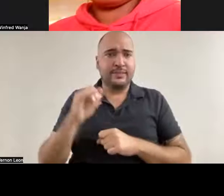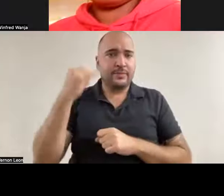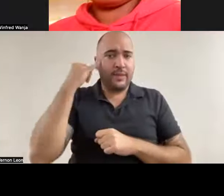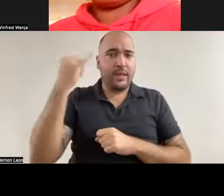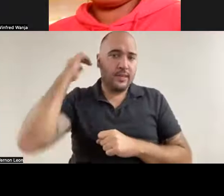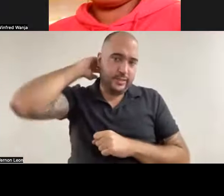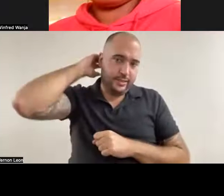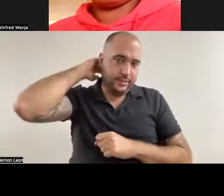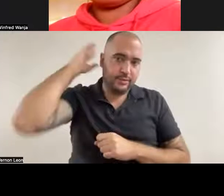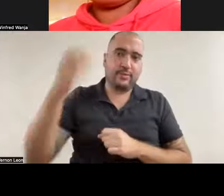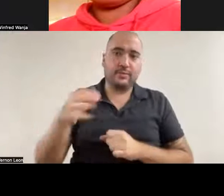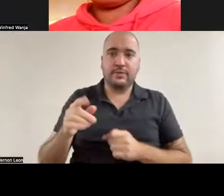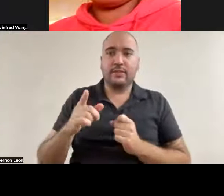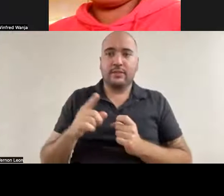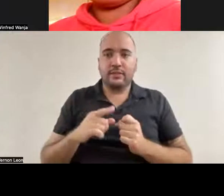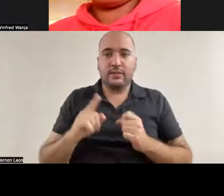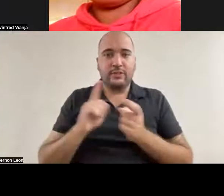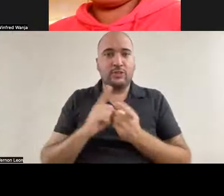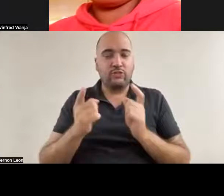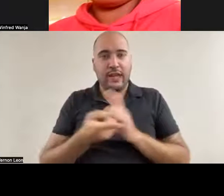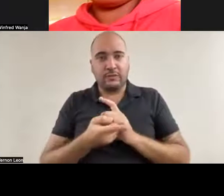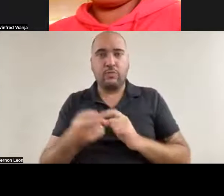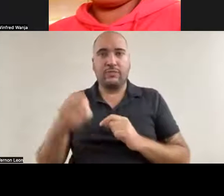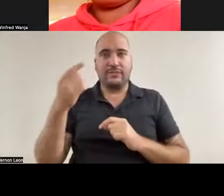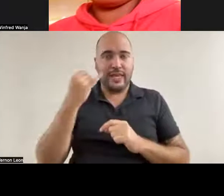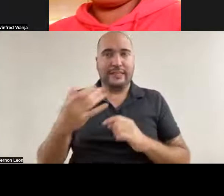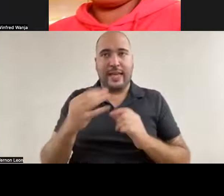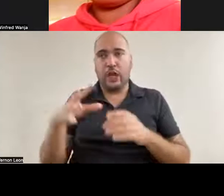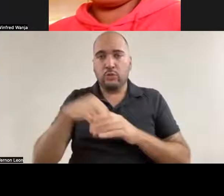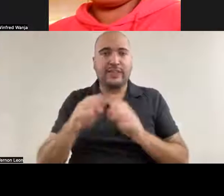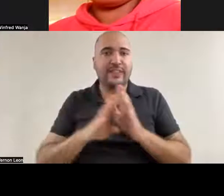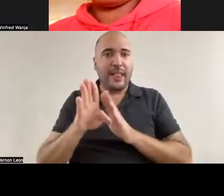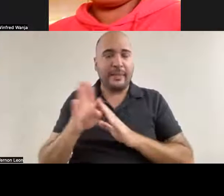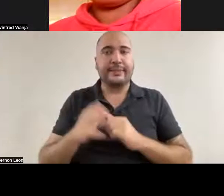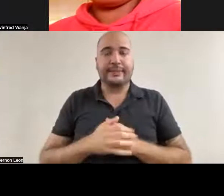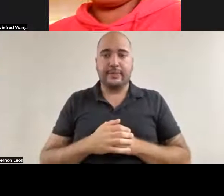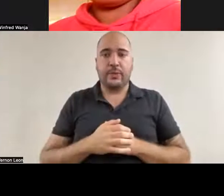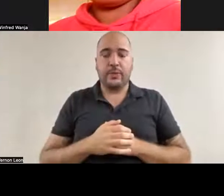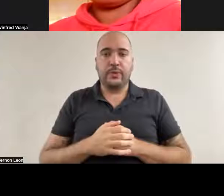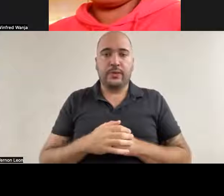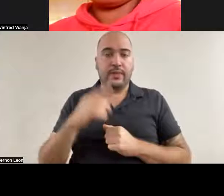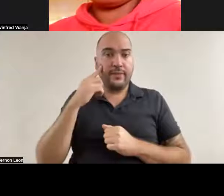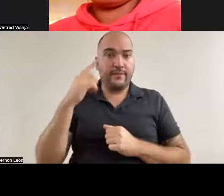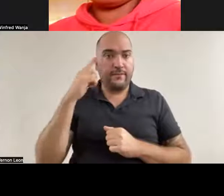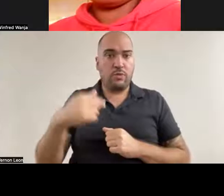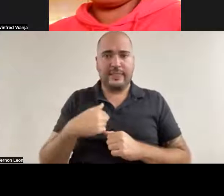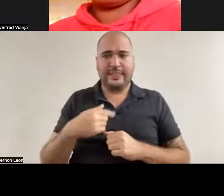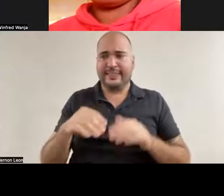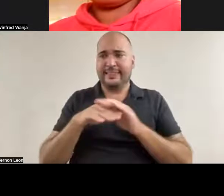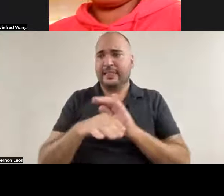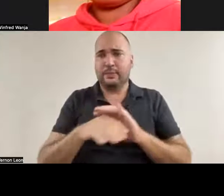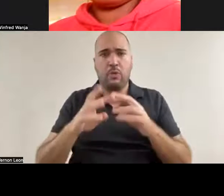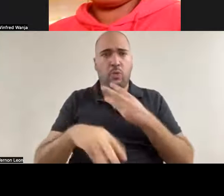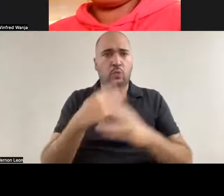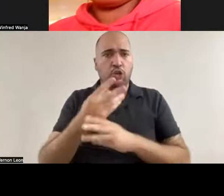of transformative solutions and inclusive development. I think for me, an accessible world,